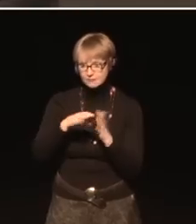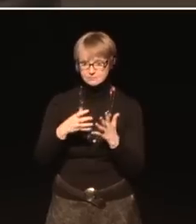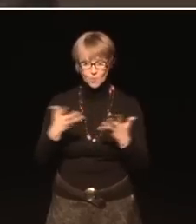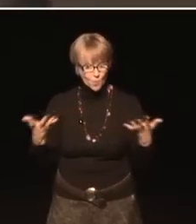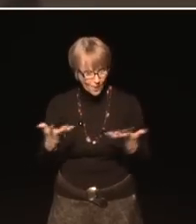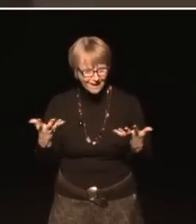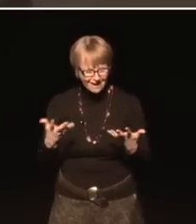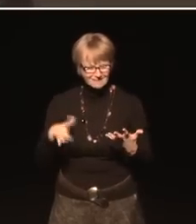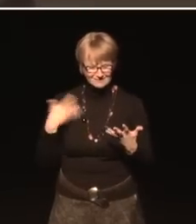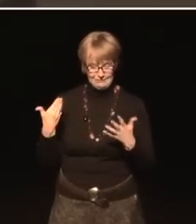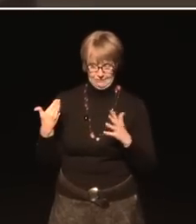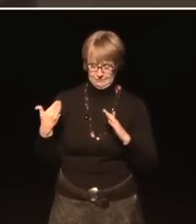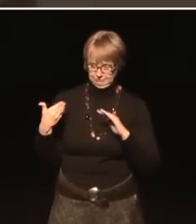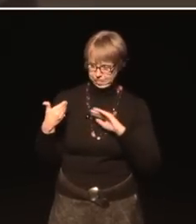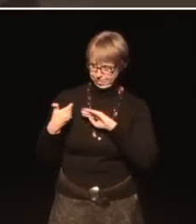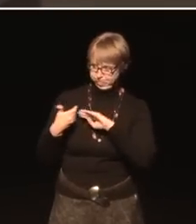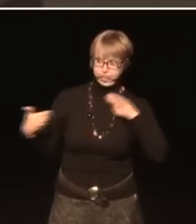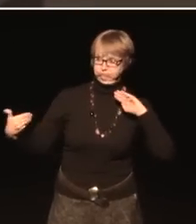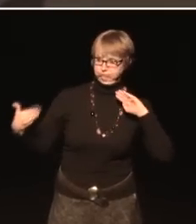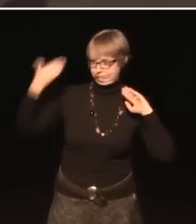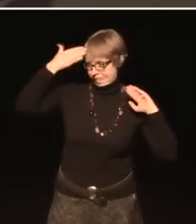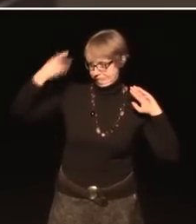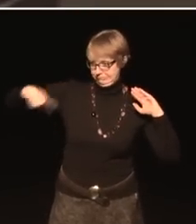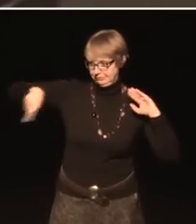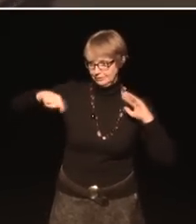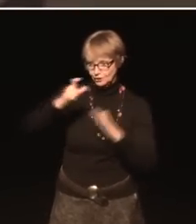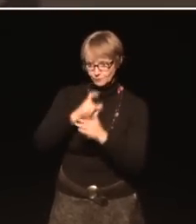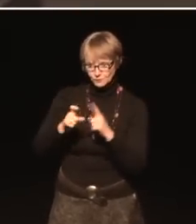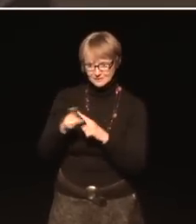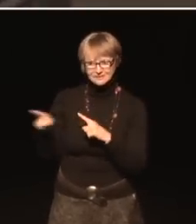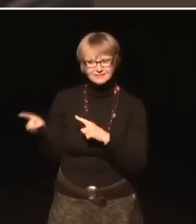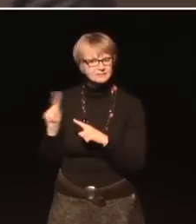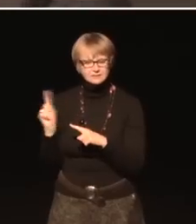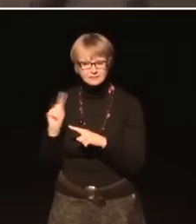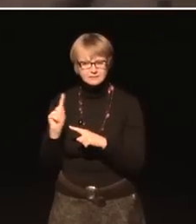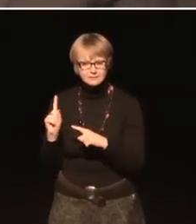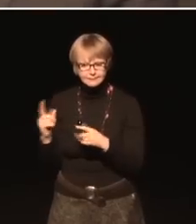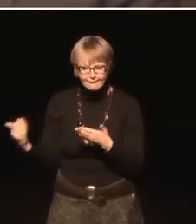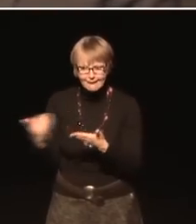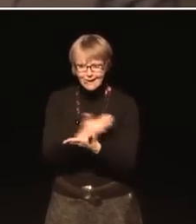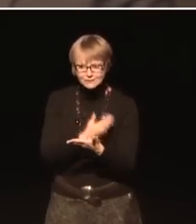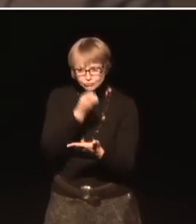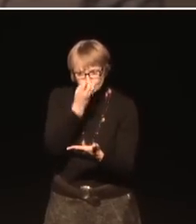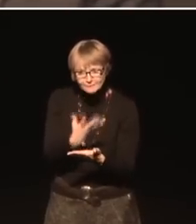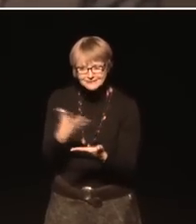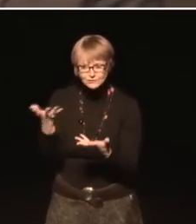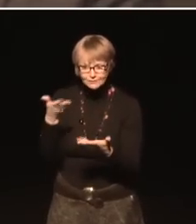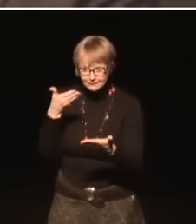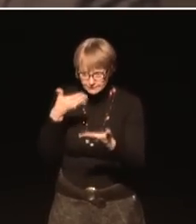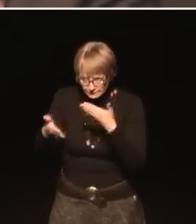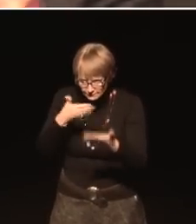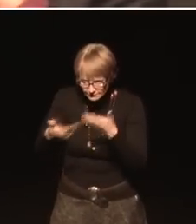geographical distance. This community of rubbish collectors and sorters in Anawadi.